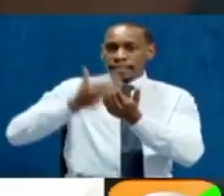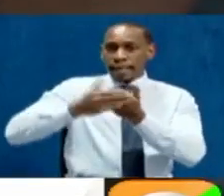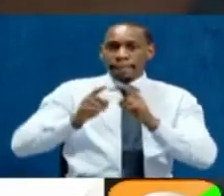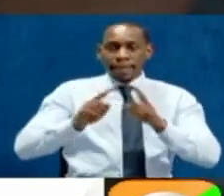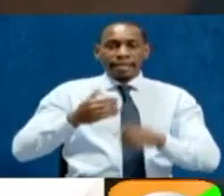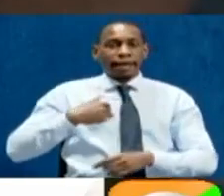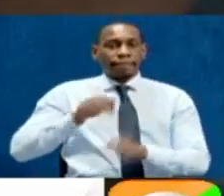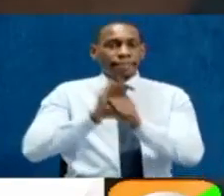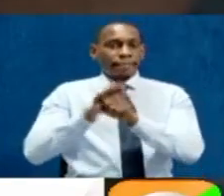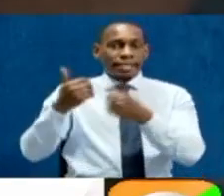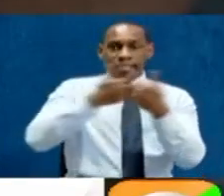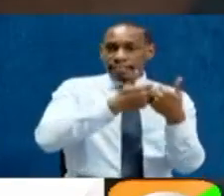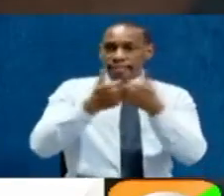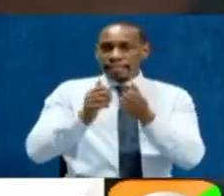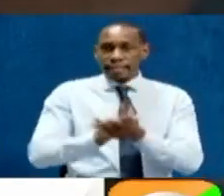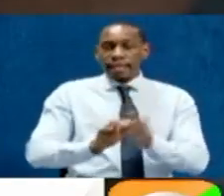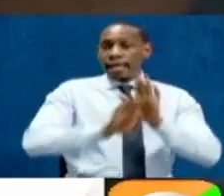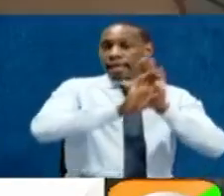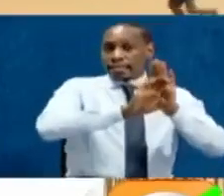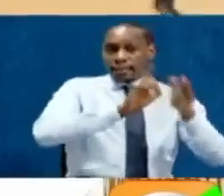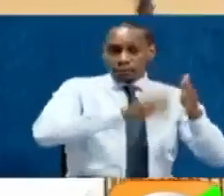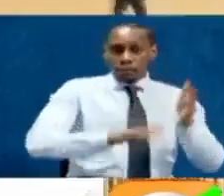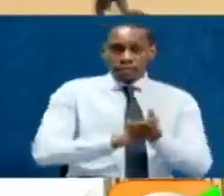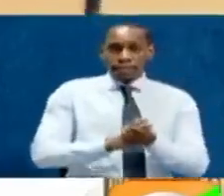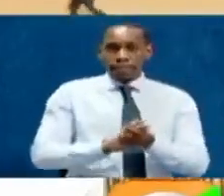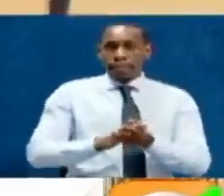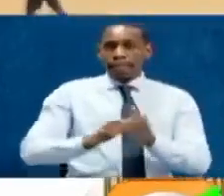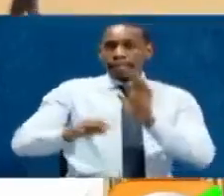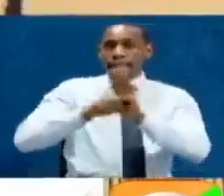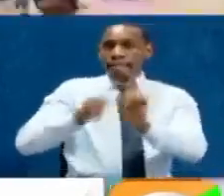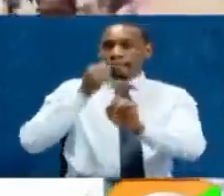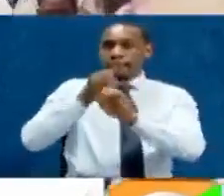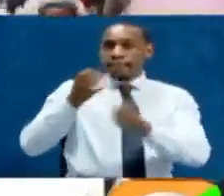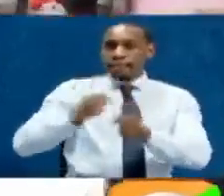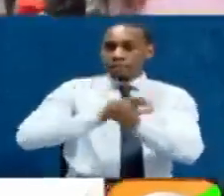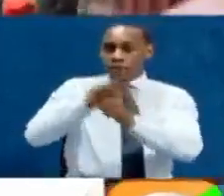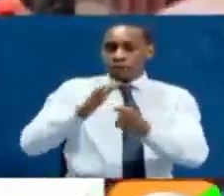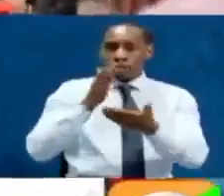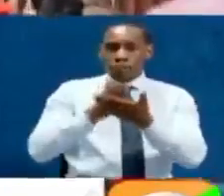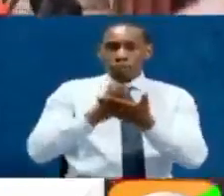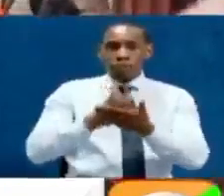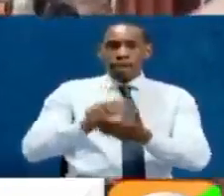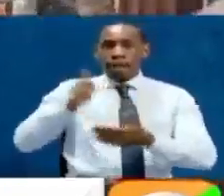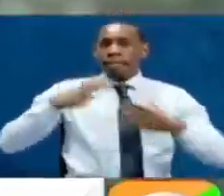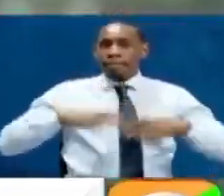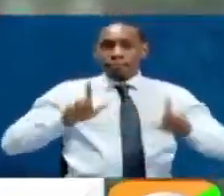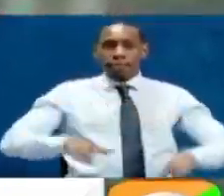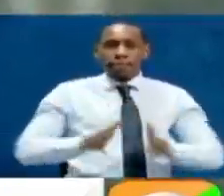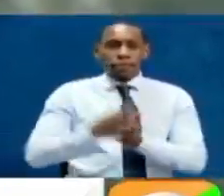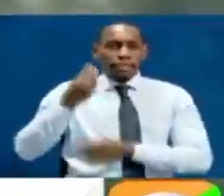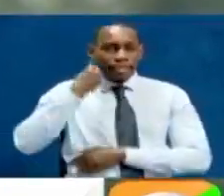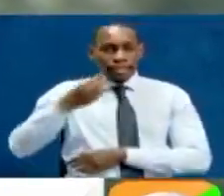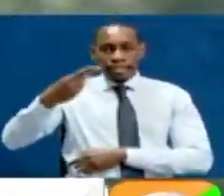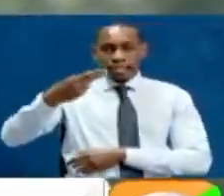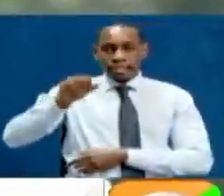However, there are still more challenges. For instance, the negative economic impact of COVID-19 has led to some people living with HIV